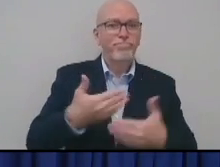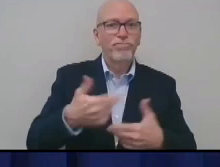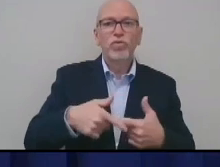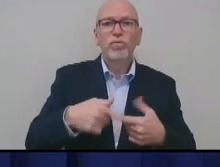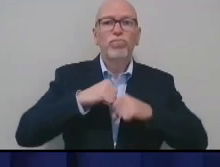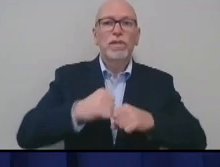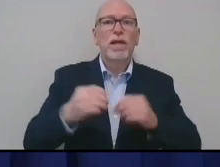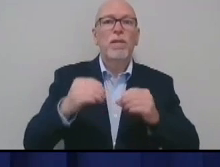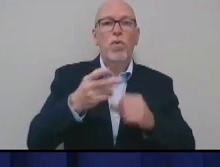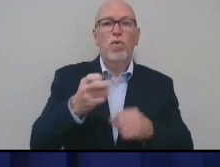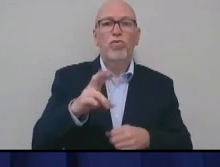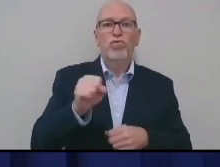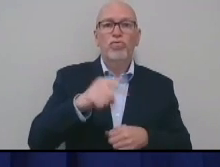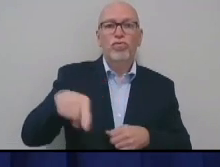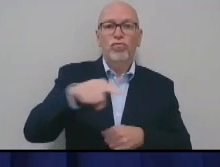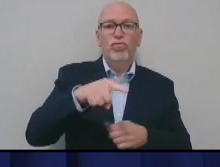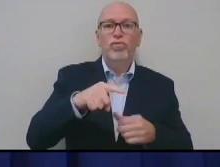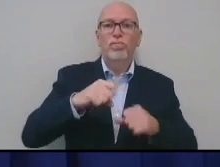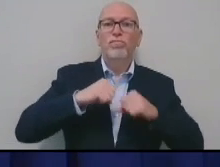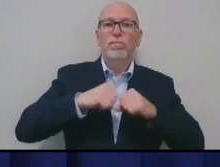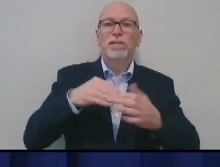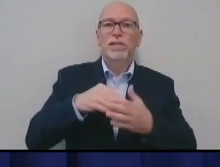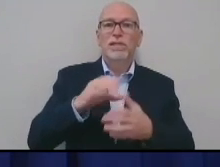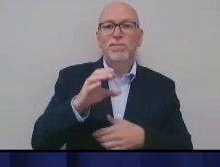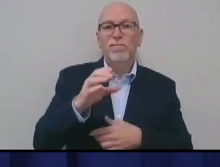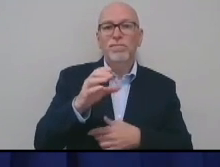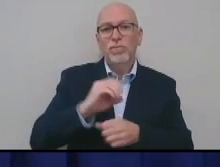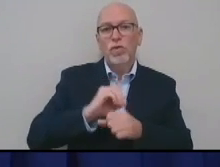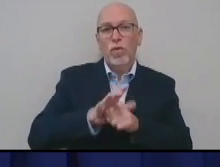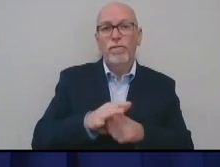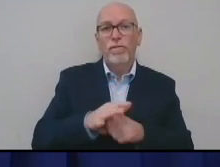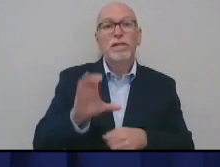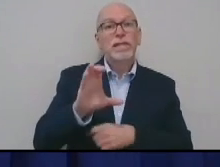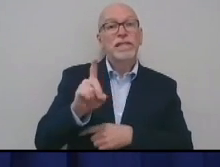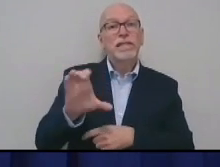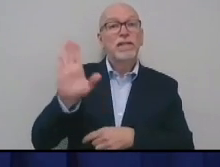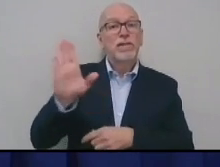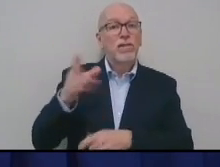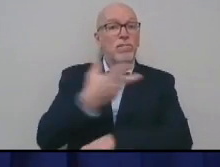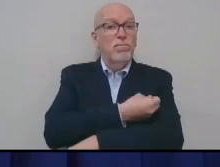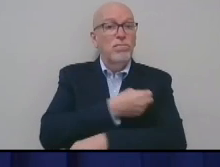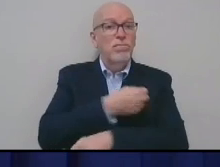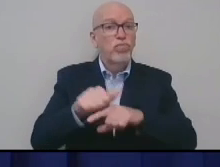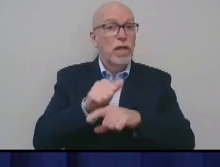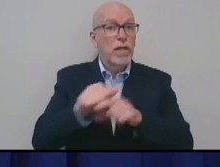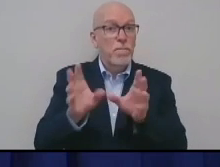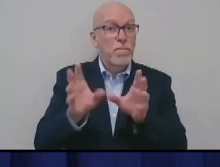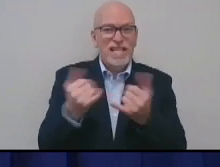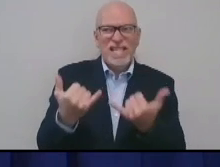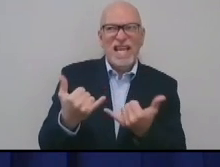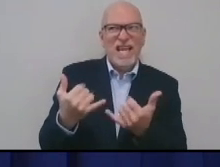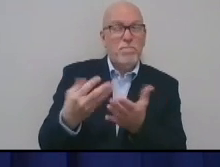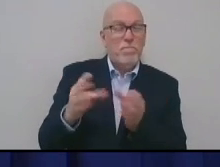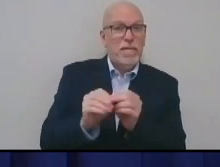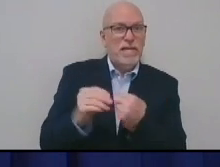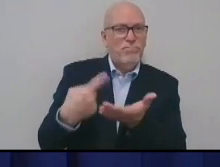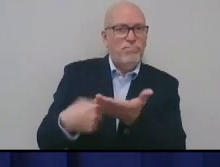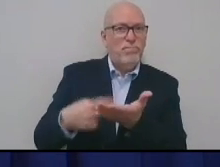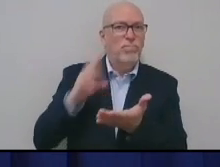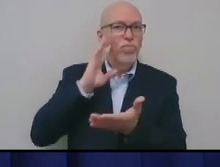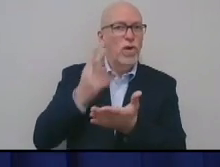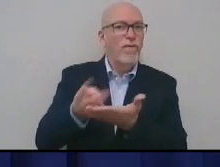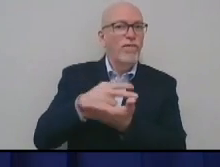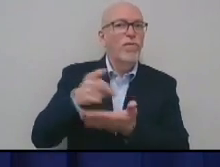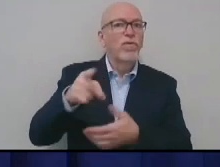against COVID-19. The CDC's Advisory Committee on Immunization Practices is meeting right now to review the FDA's extension